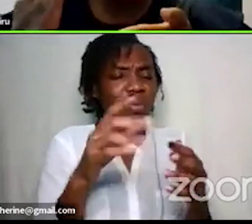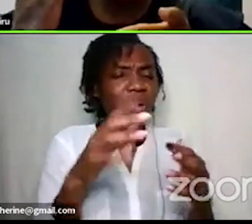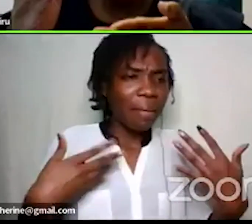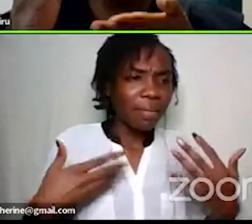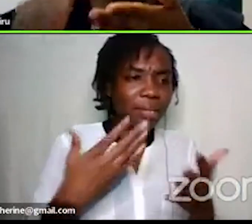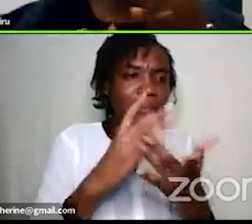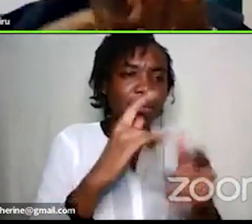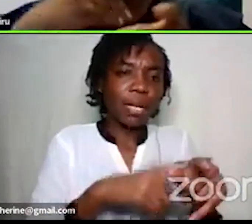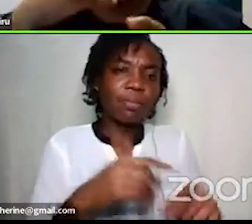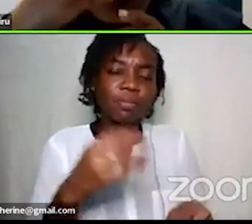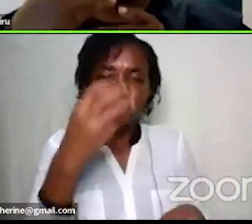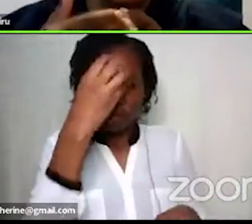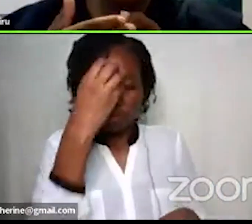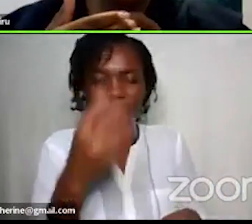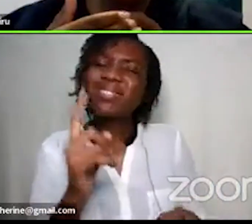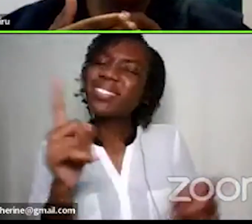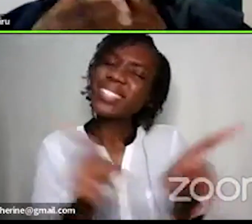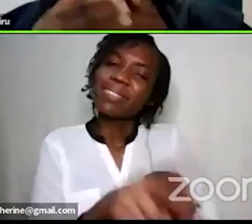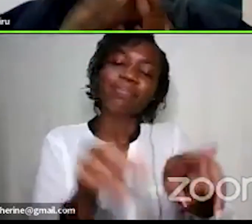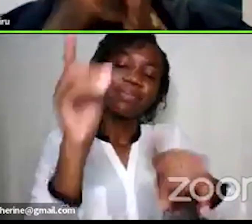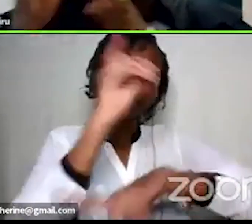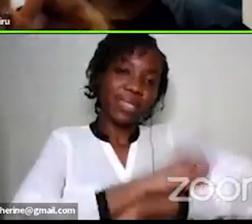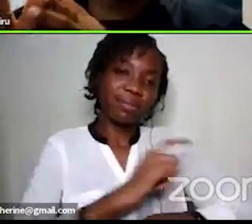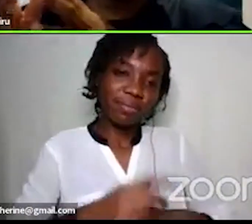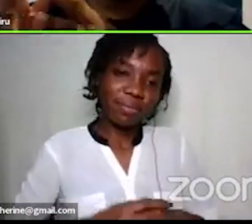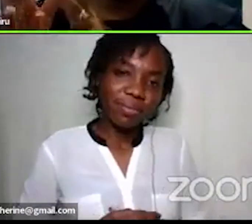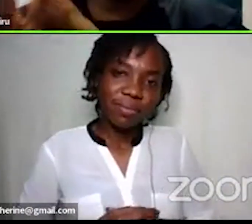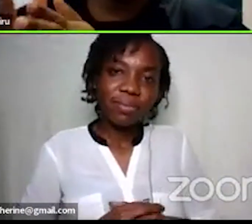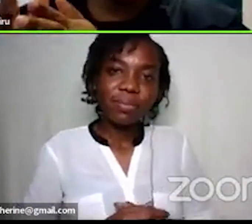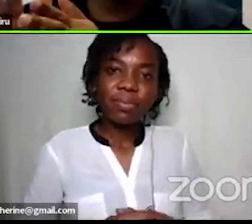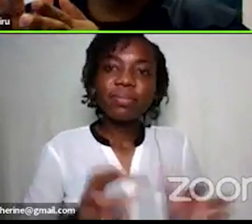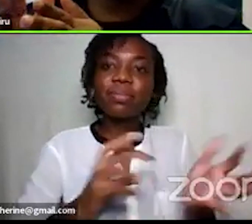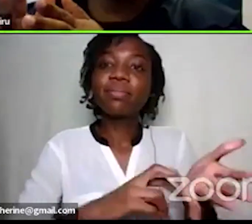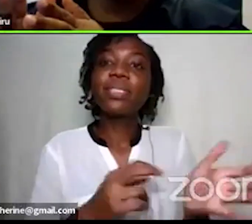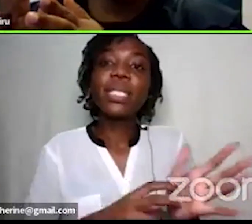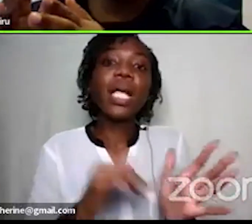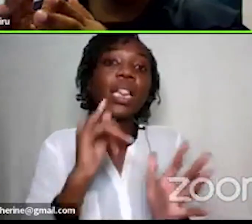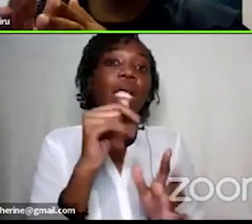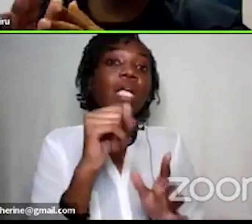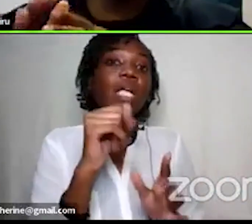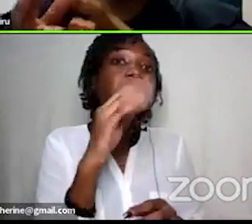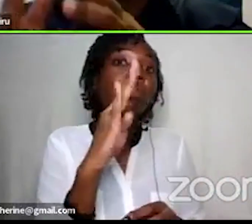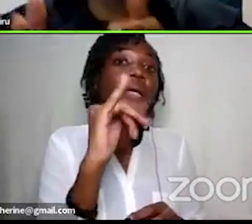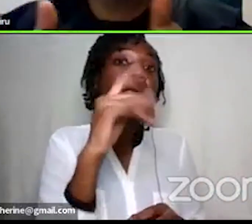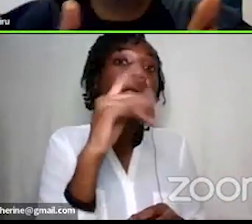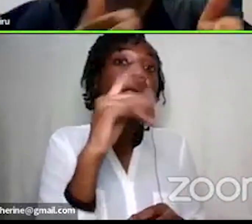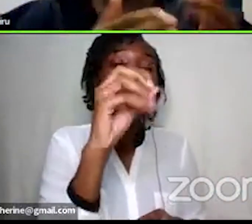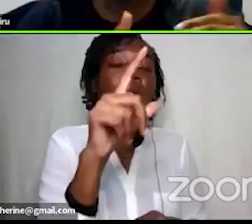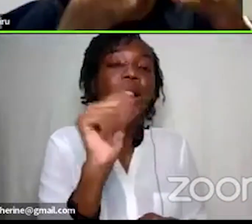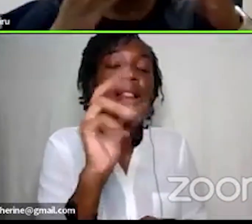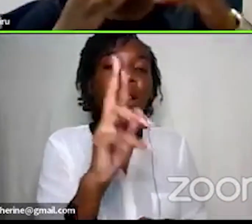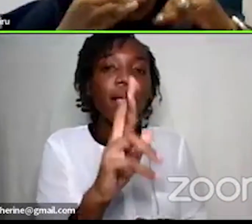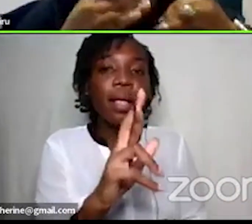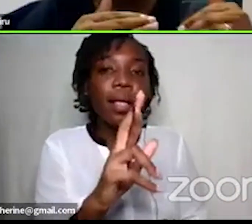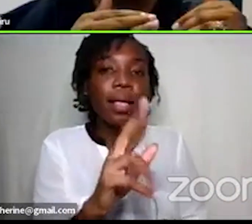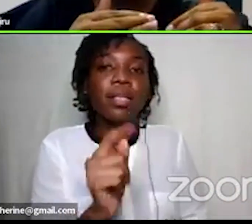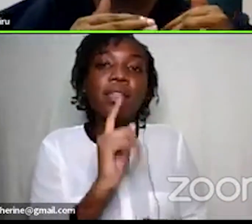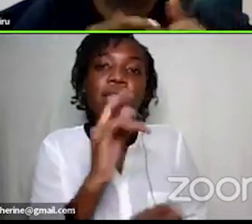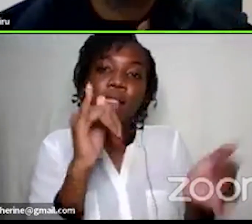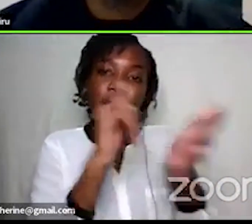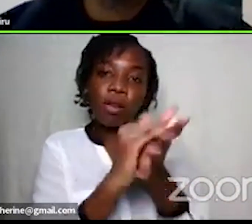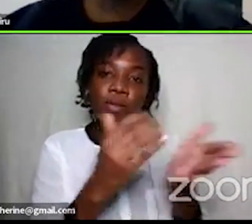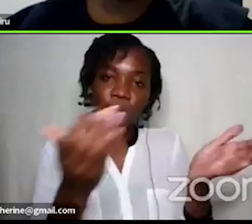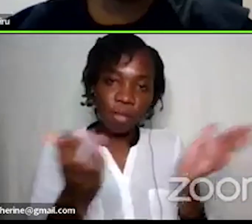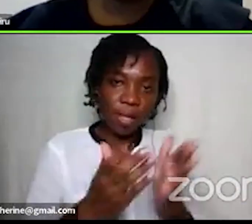within a day, in multiple times. That's not bipolar. You understand? So that's where a therapist